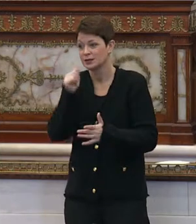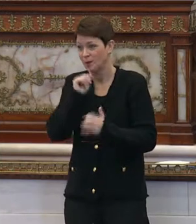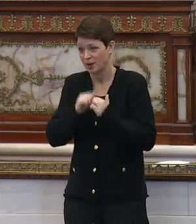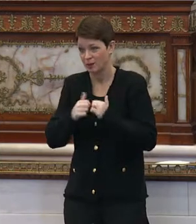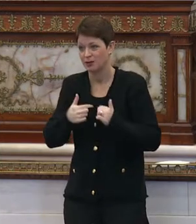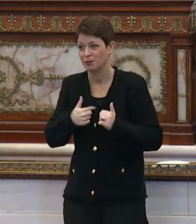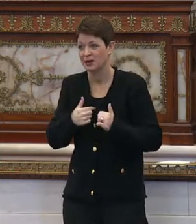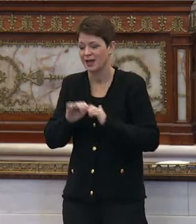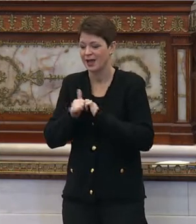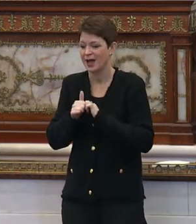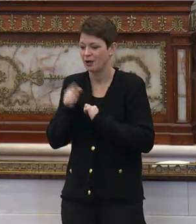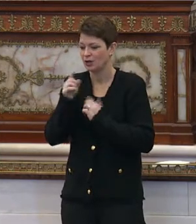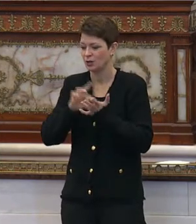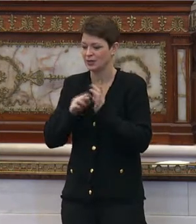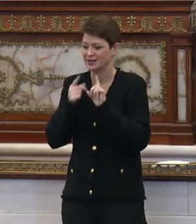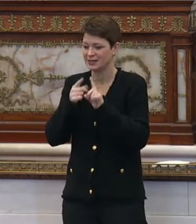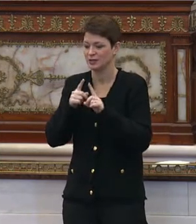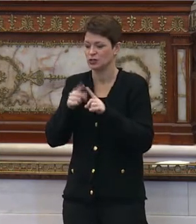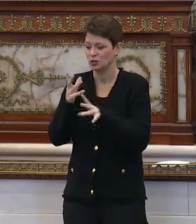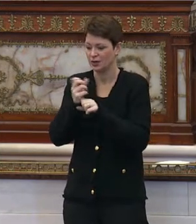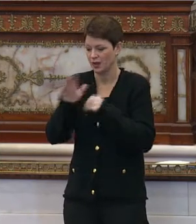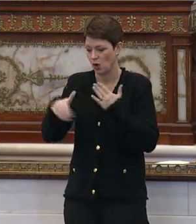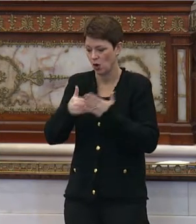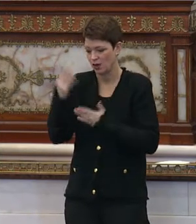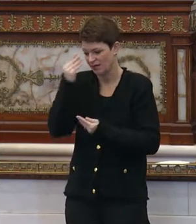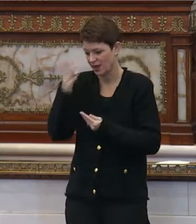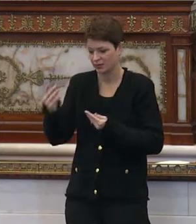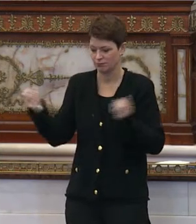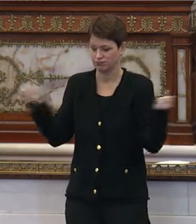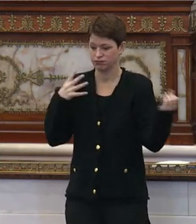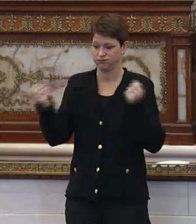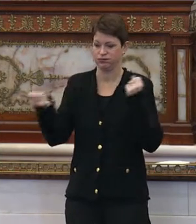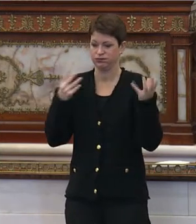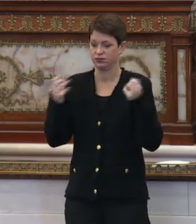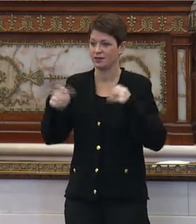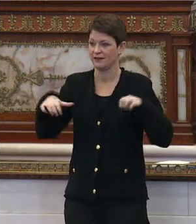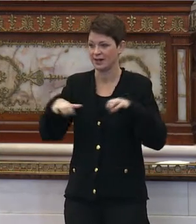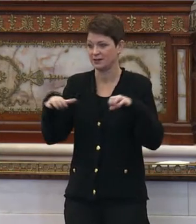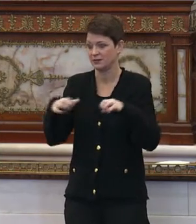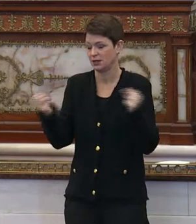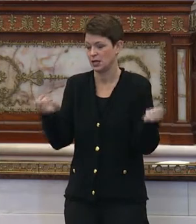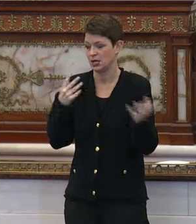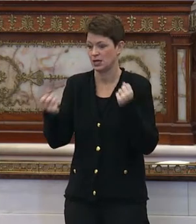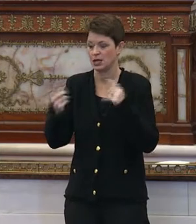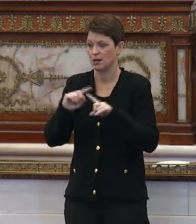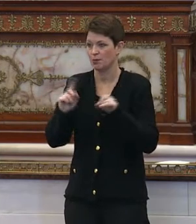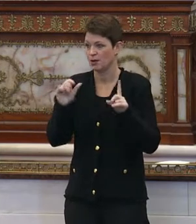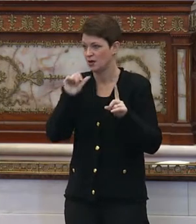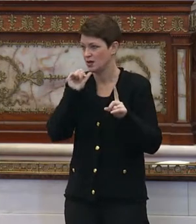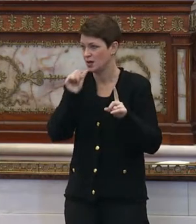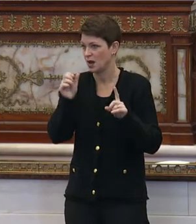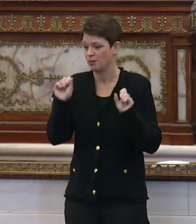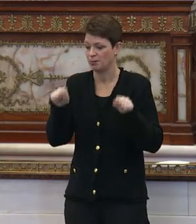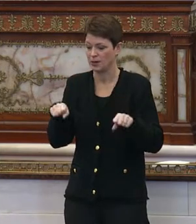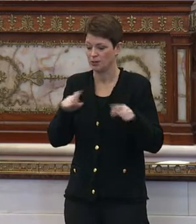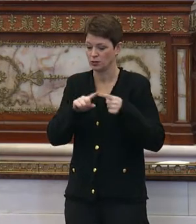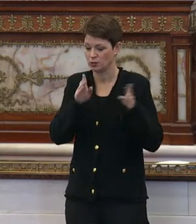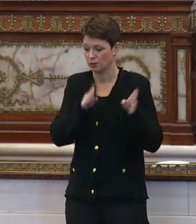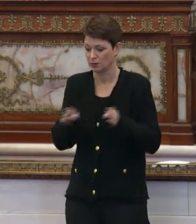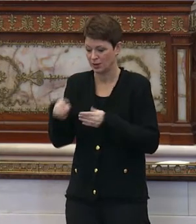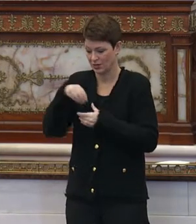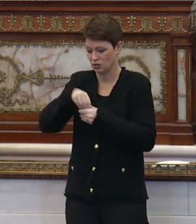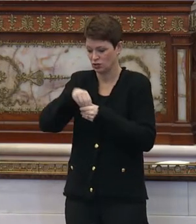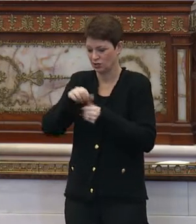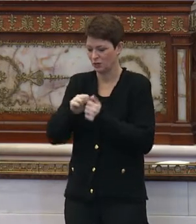me. How do you intend to receive all of this influx of activities and not be prepared